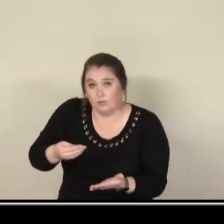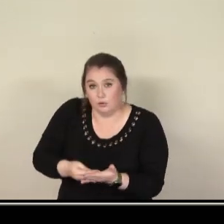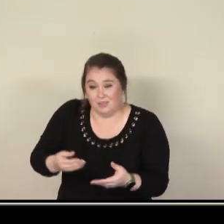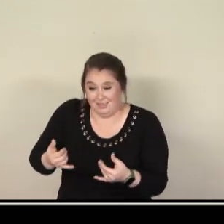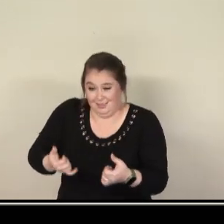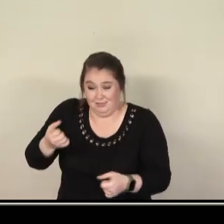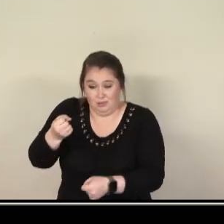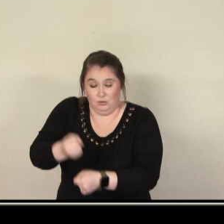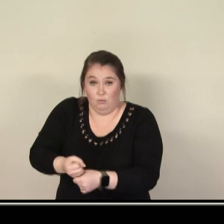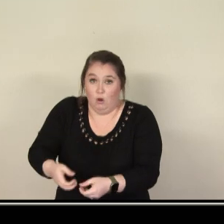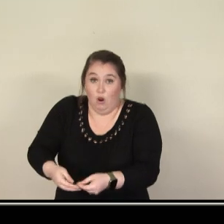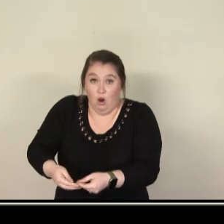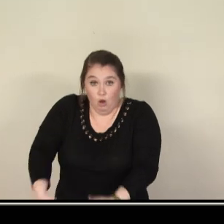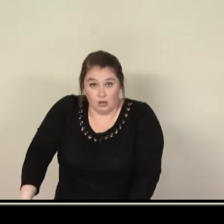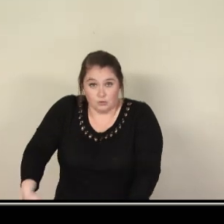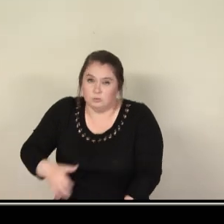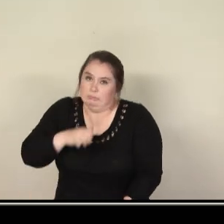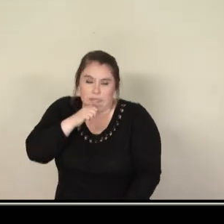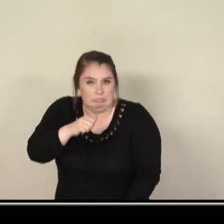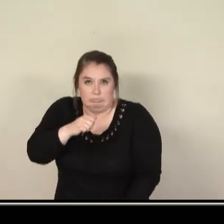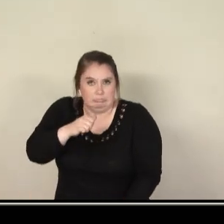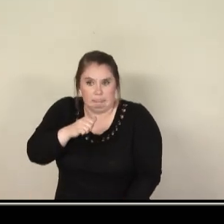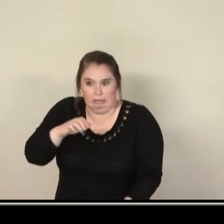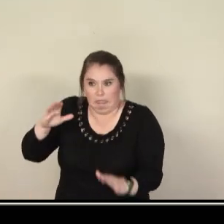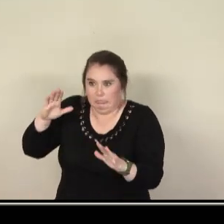this year that we were expecting.